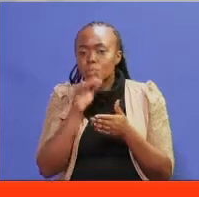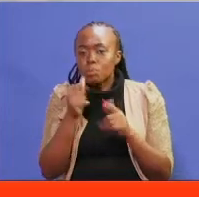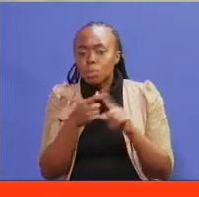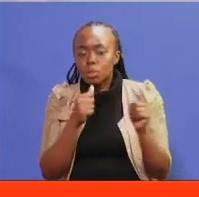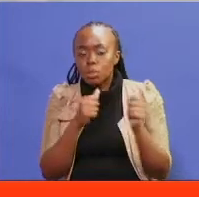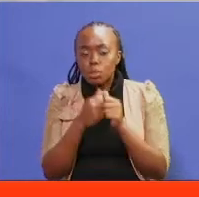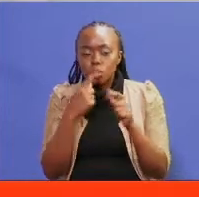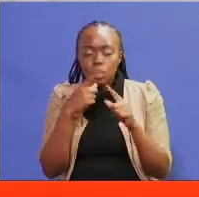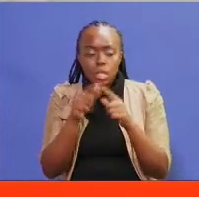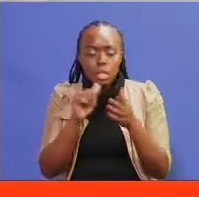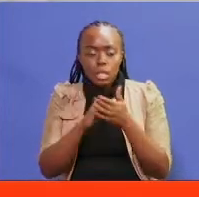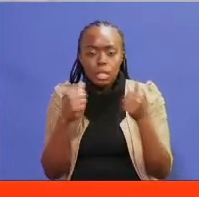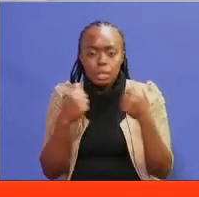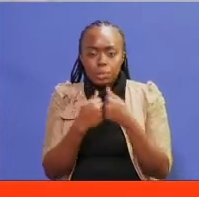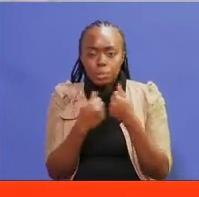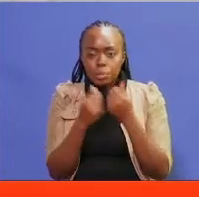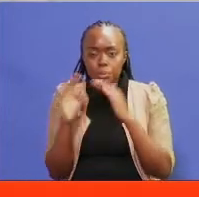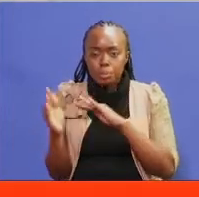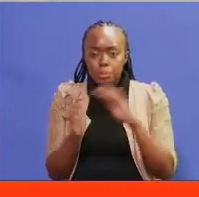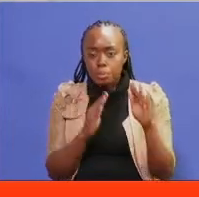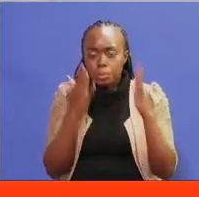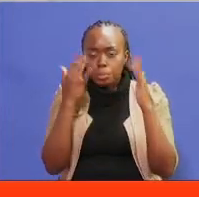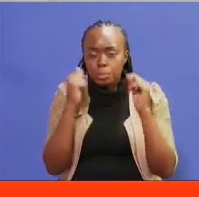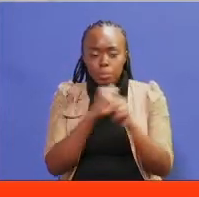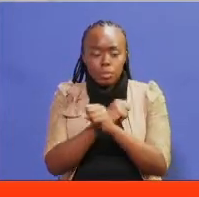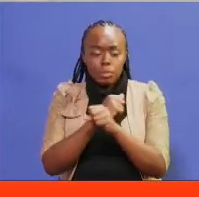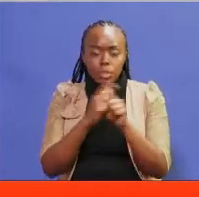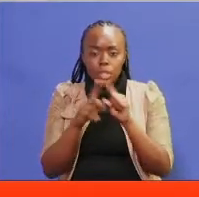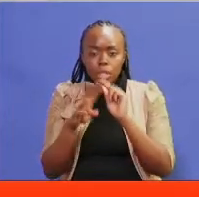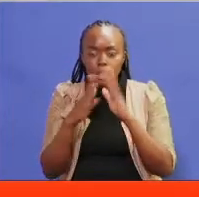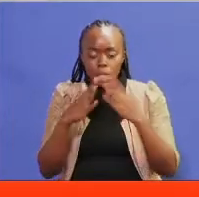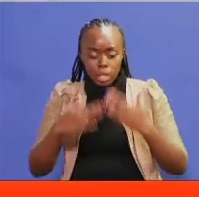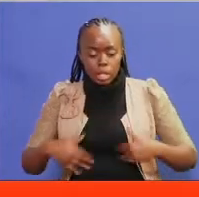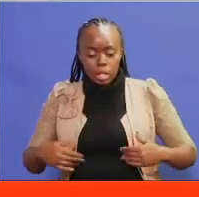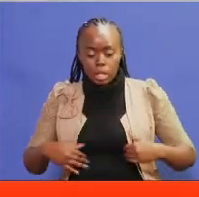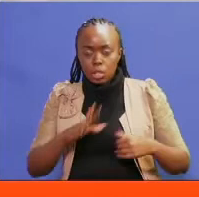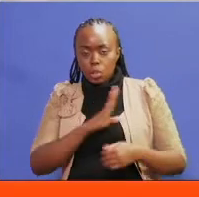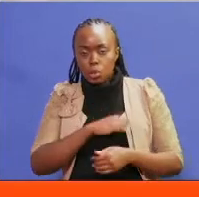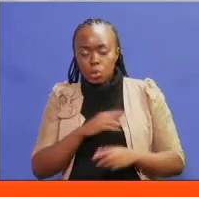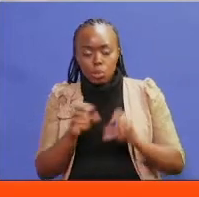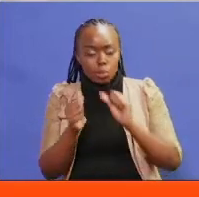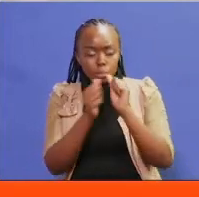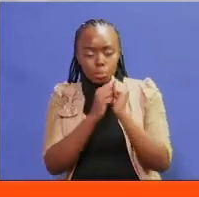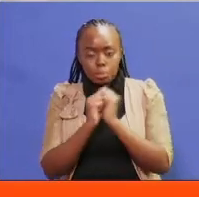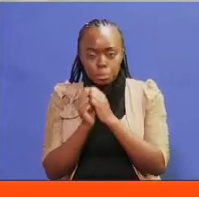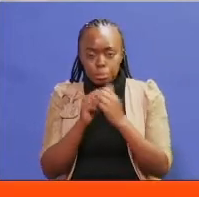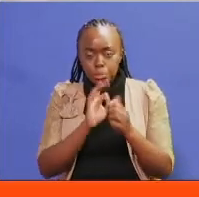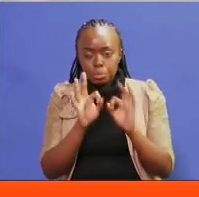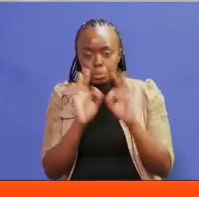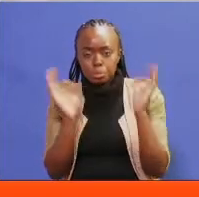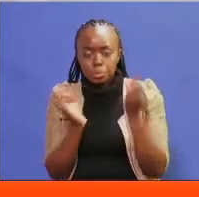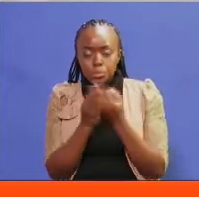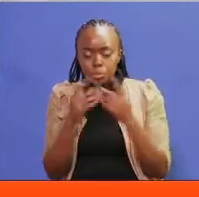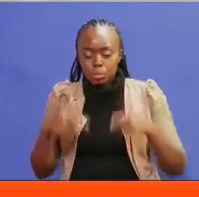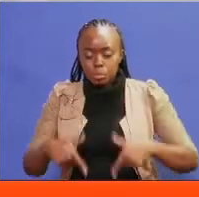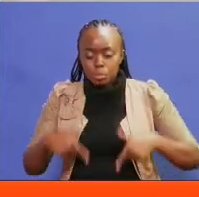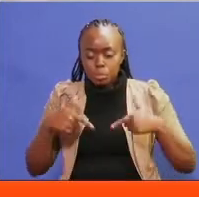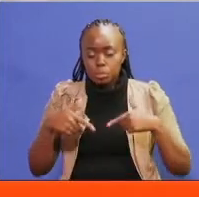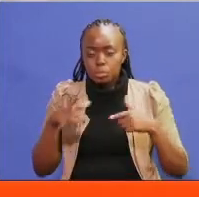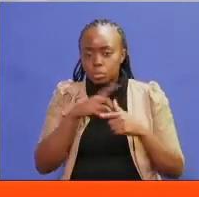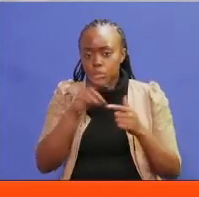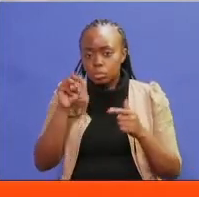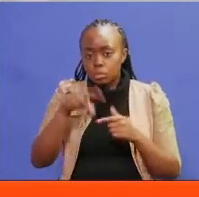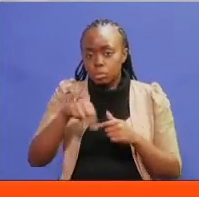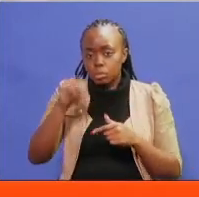from that accident. Now, to motor security, Samburu women who, together with their families living in Laikipia North, have accused